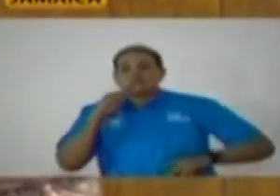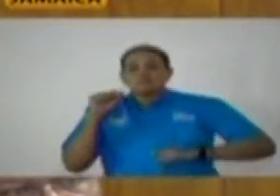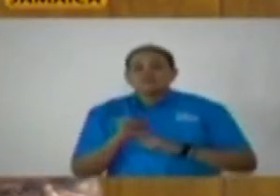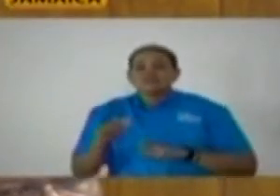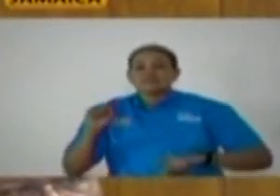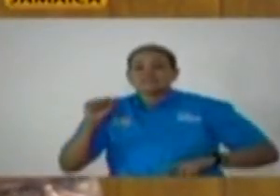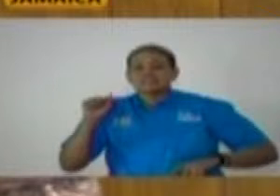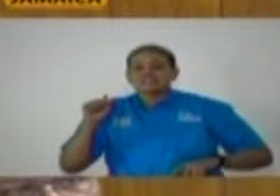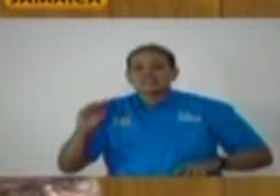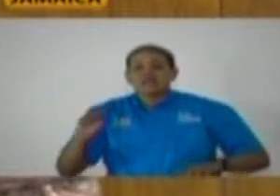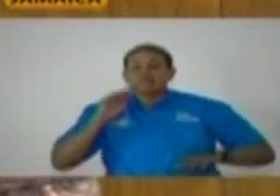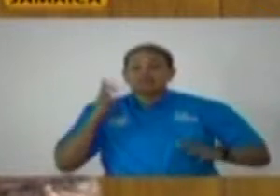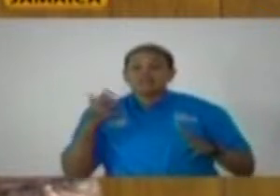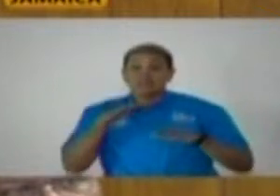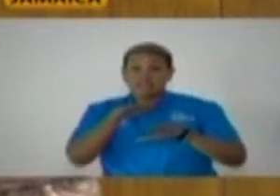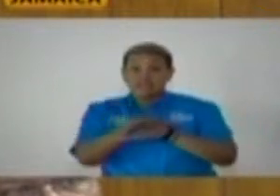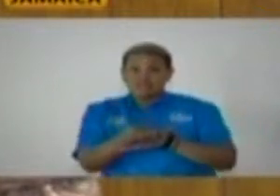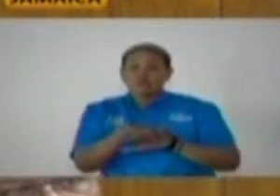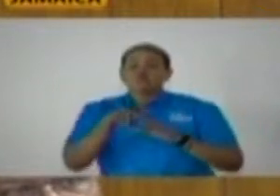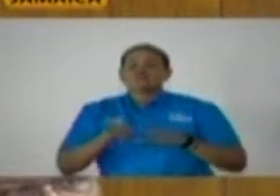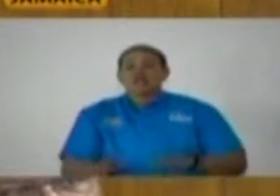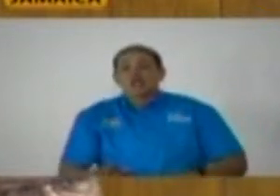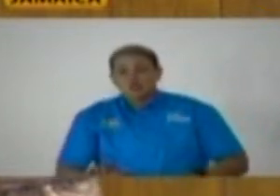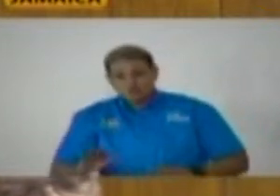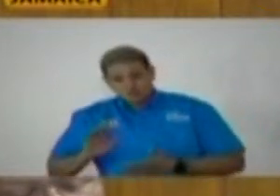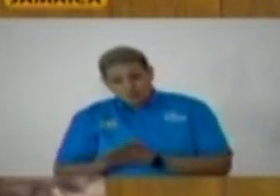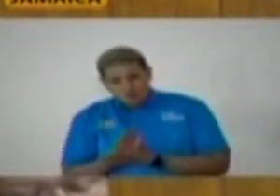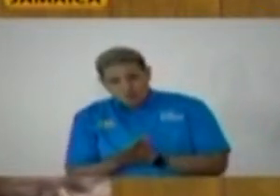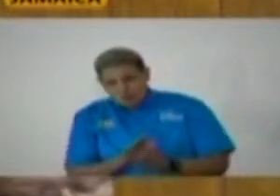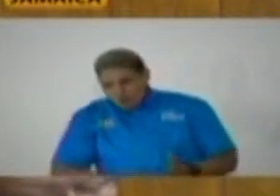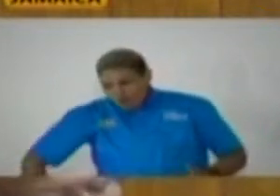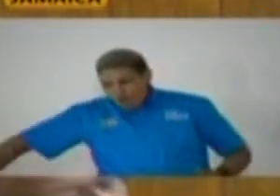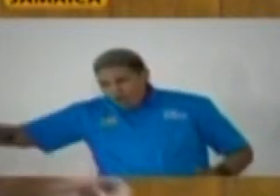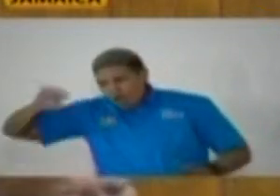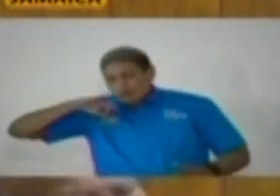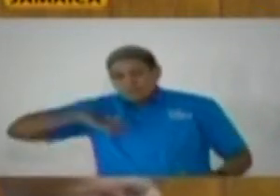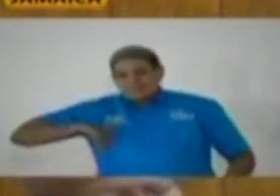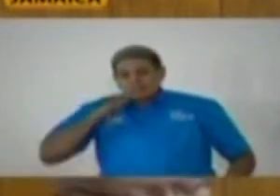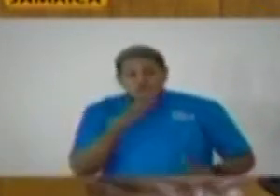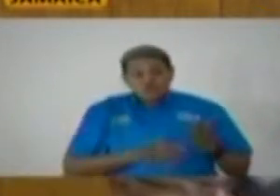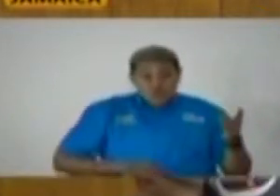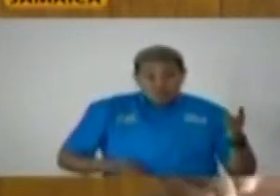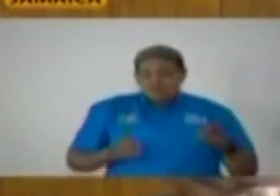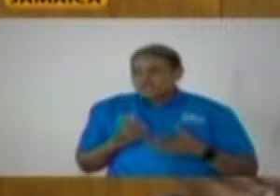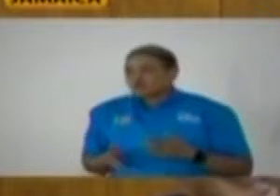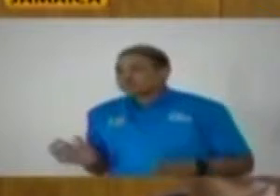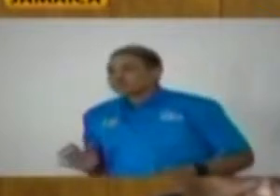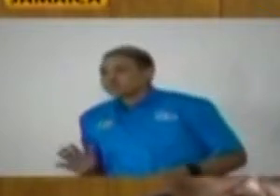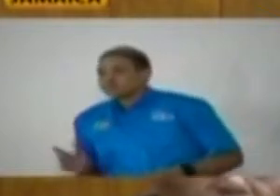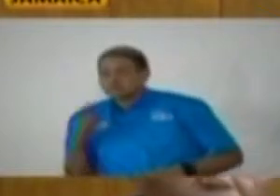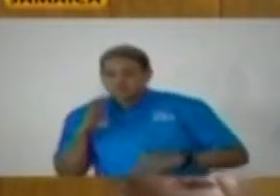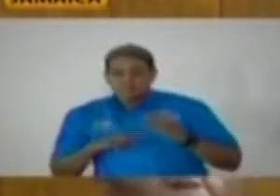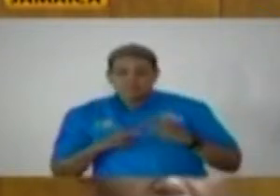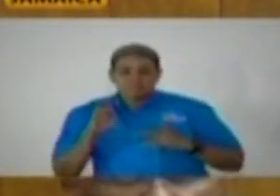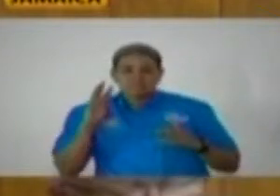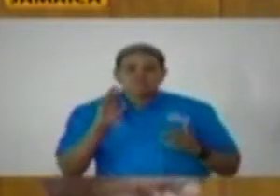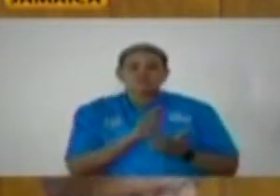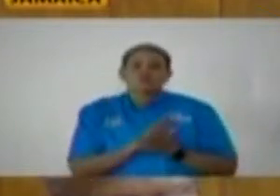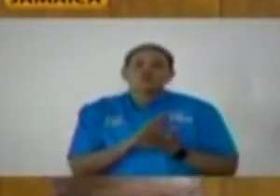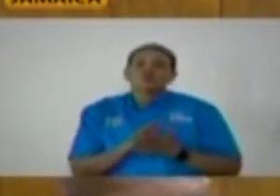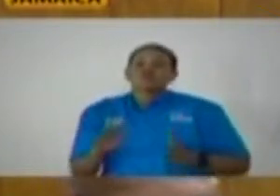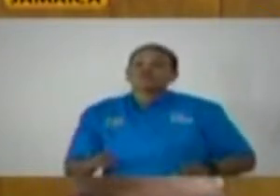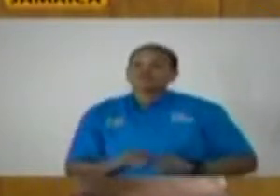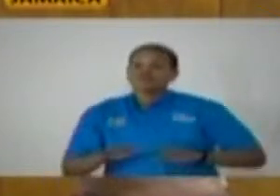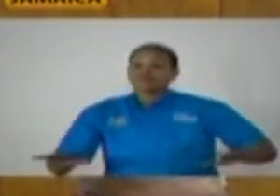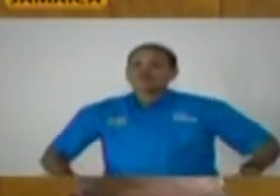that STEM is infused at the lower levels within our school. So we shouldn't just build 6 schools. Let us bring it